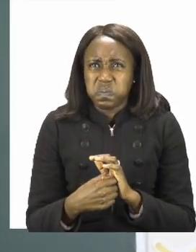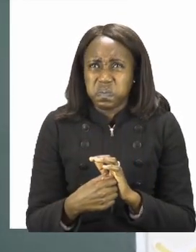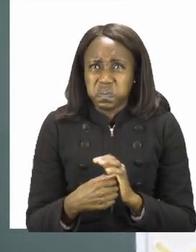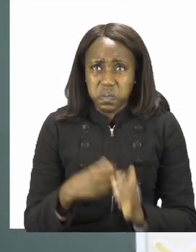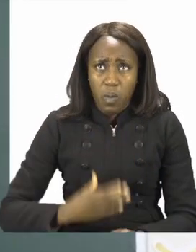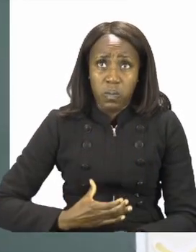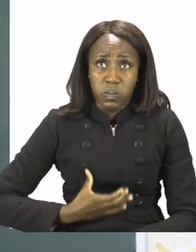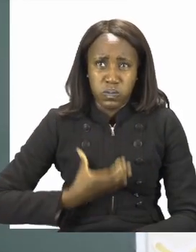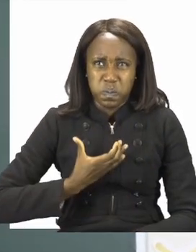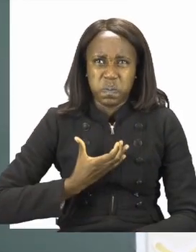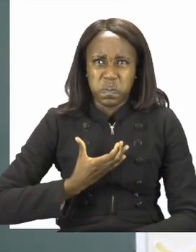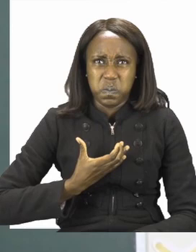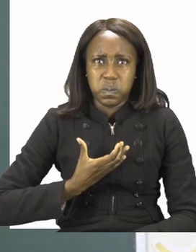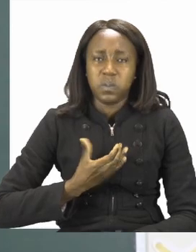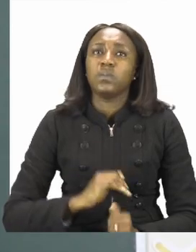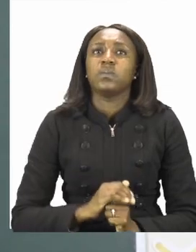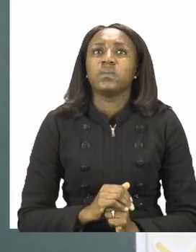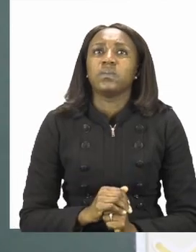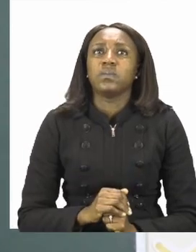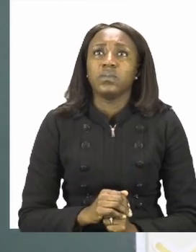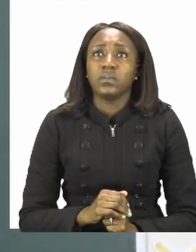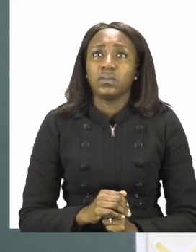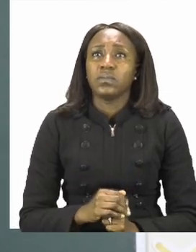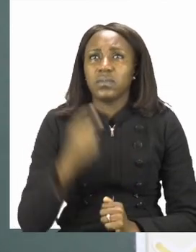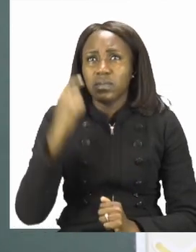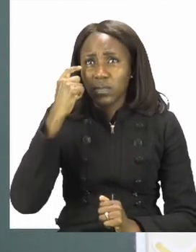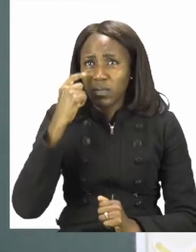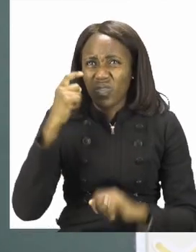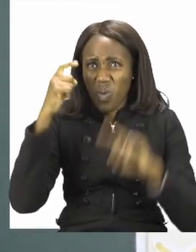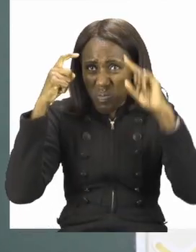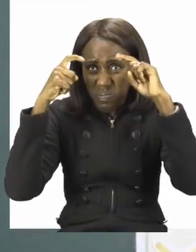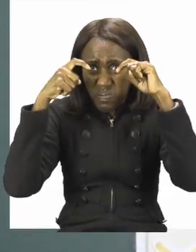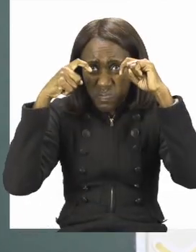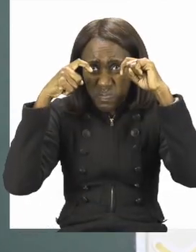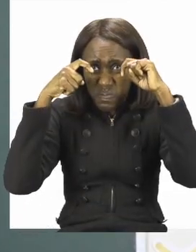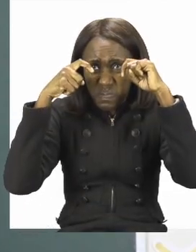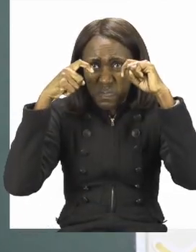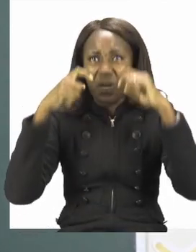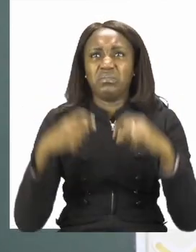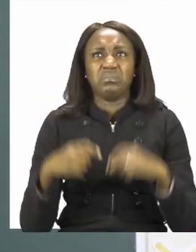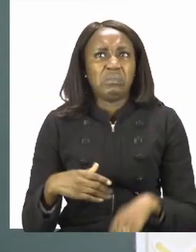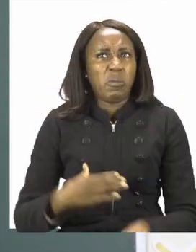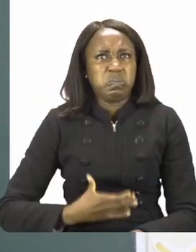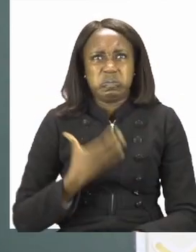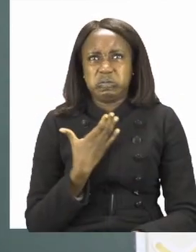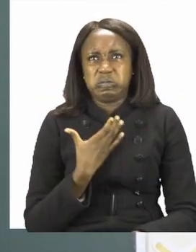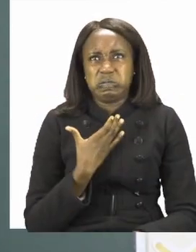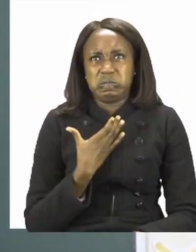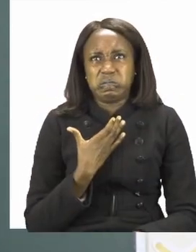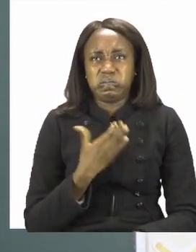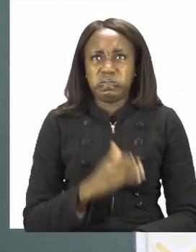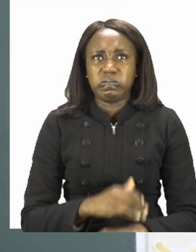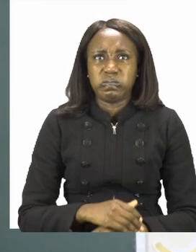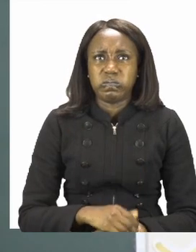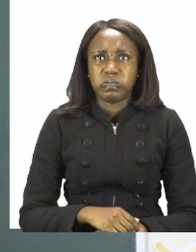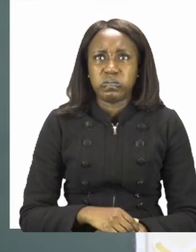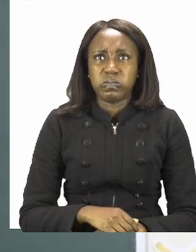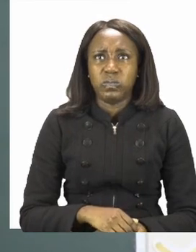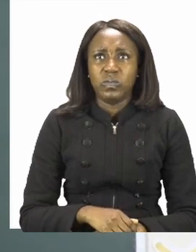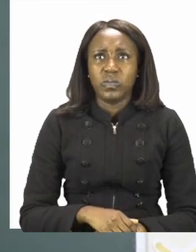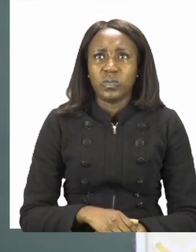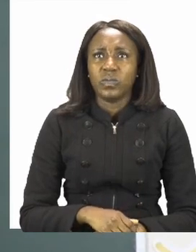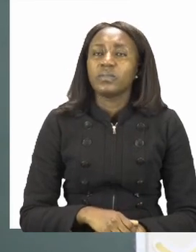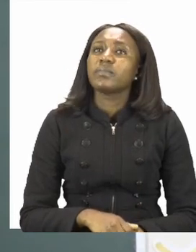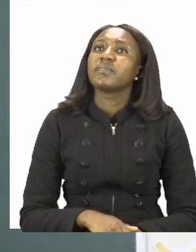his face is mad and the eyebrows have come inside the face and his lips are